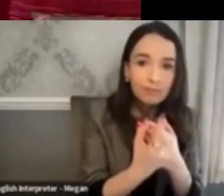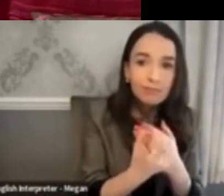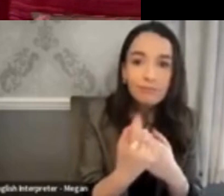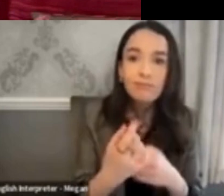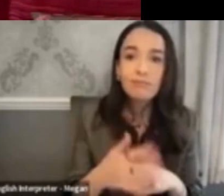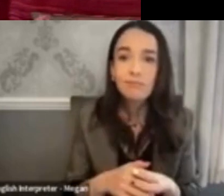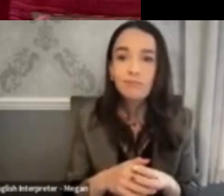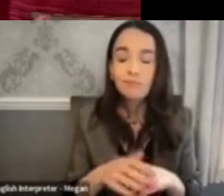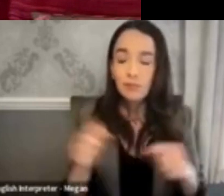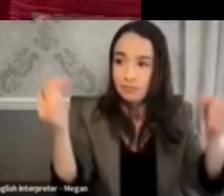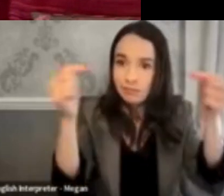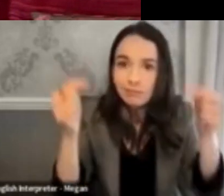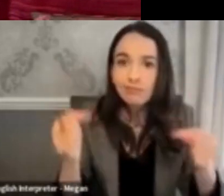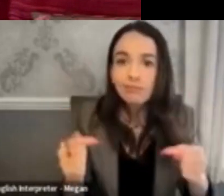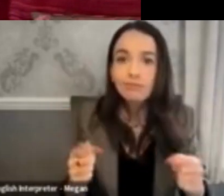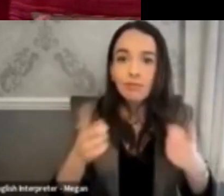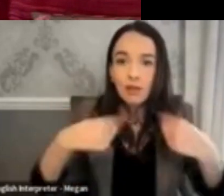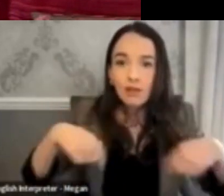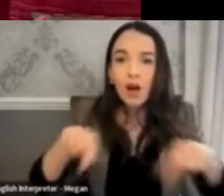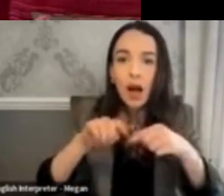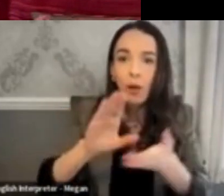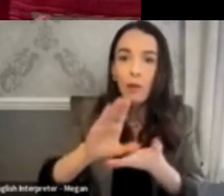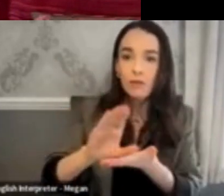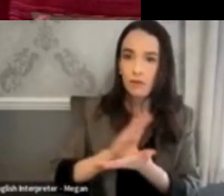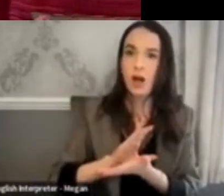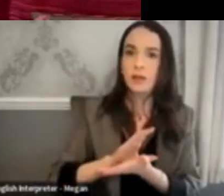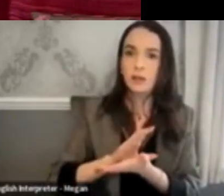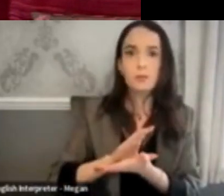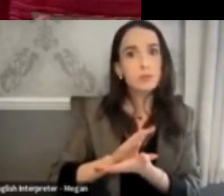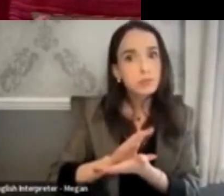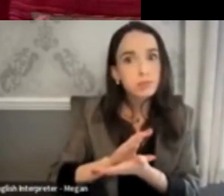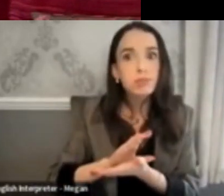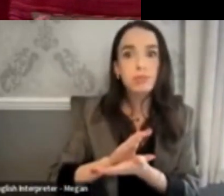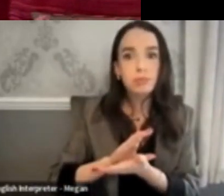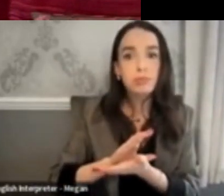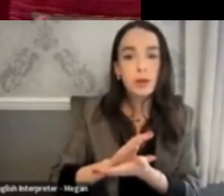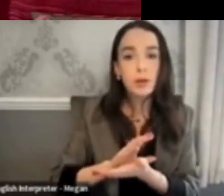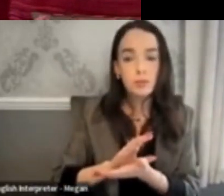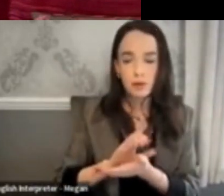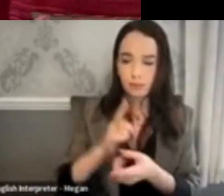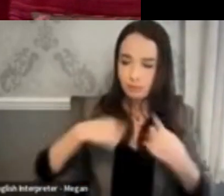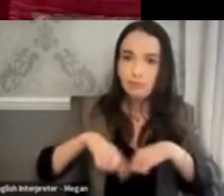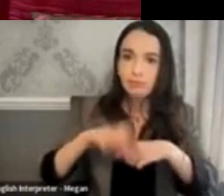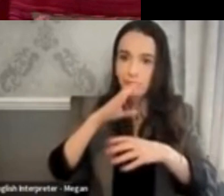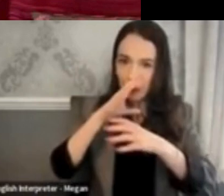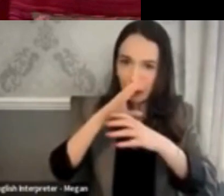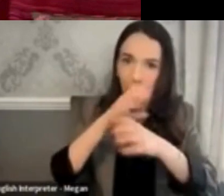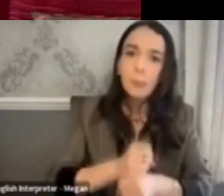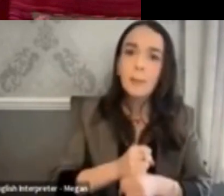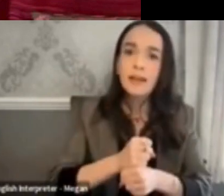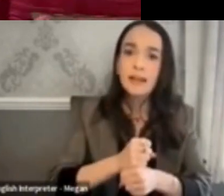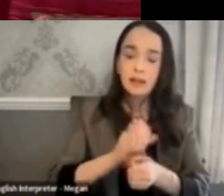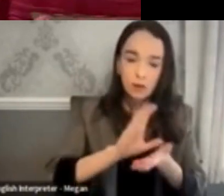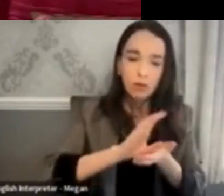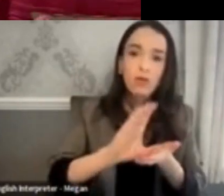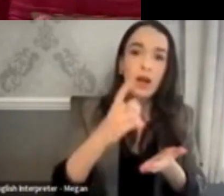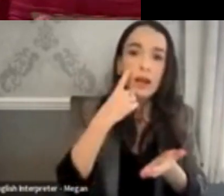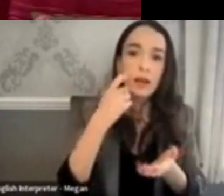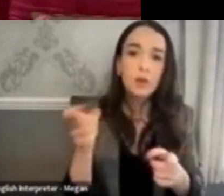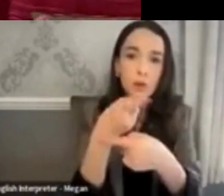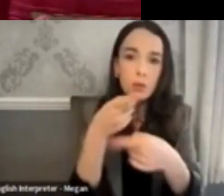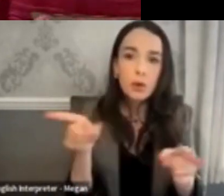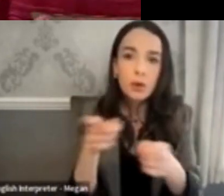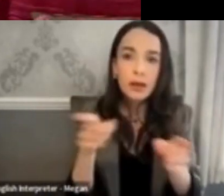very high, but we've committed to continue funding youth music at nearly £10 million per year, and we're